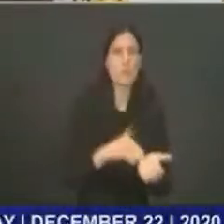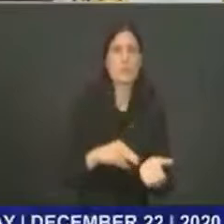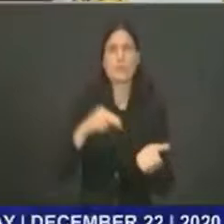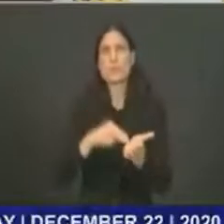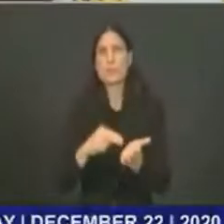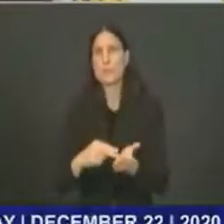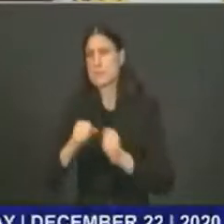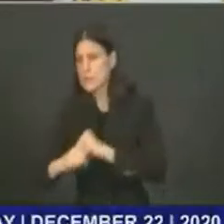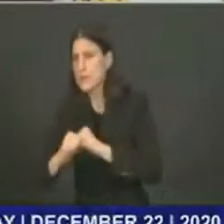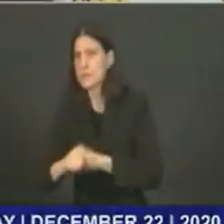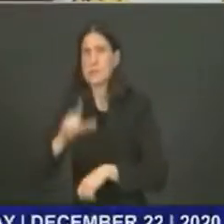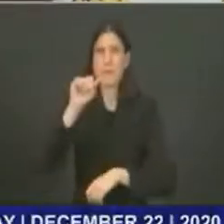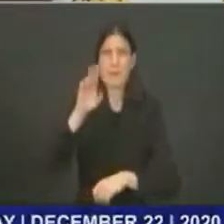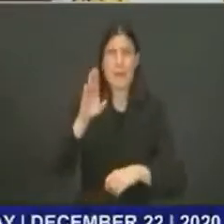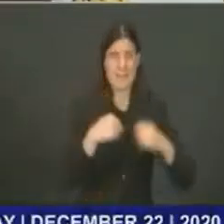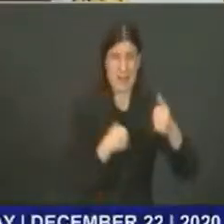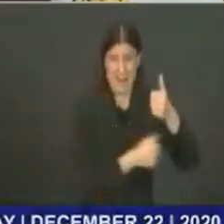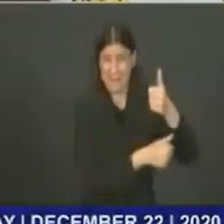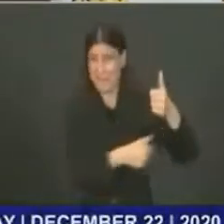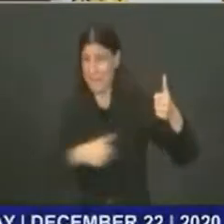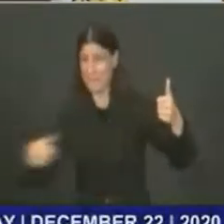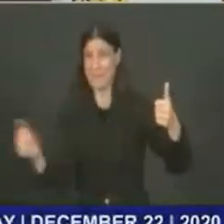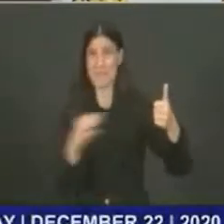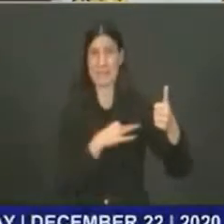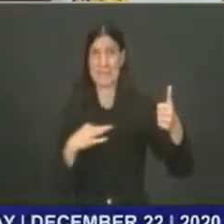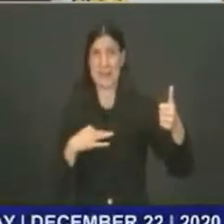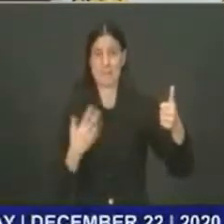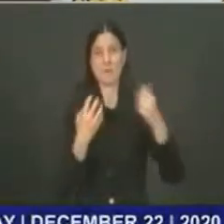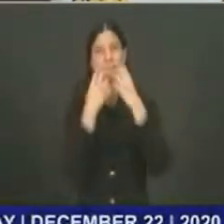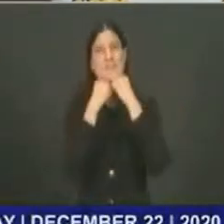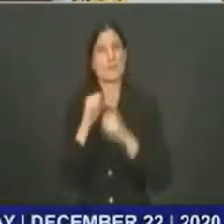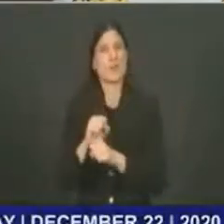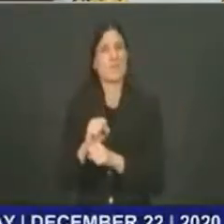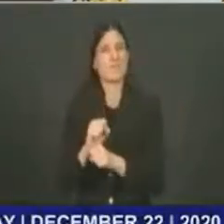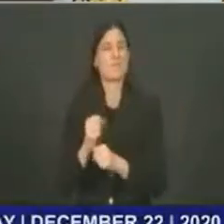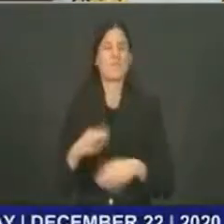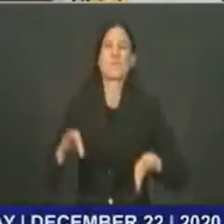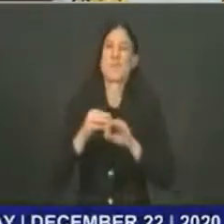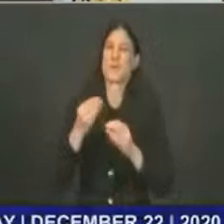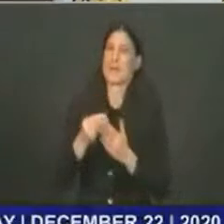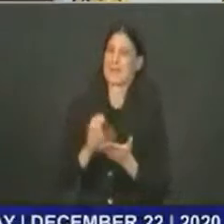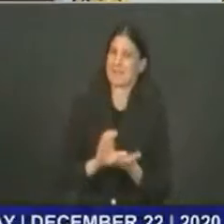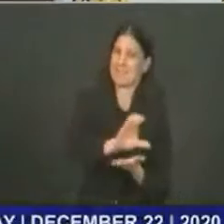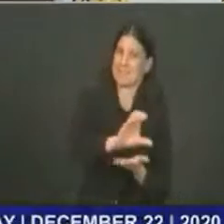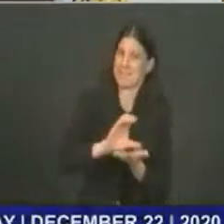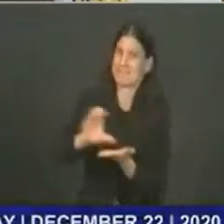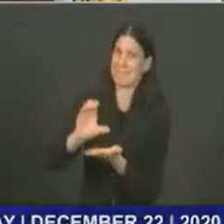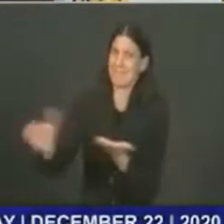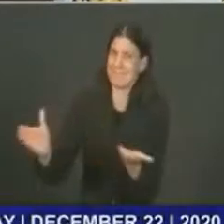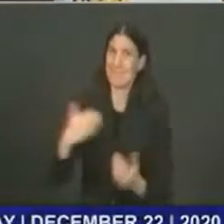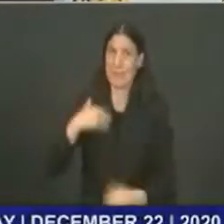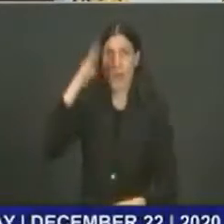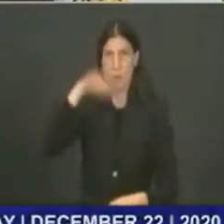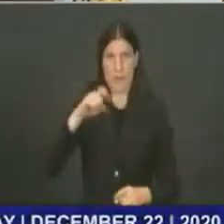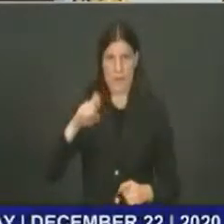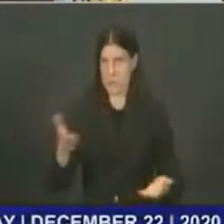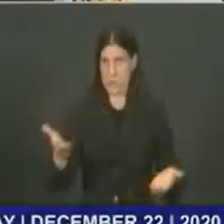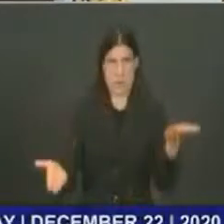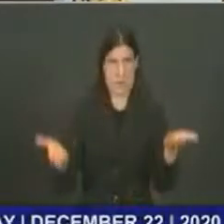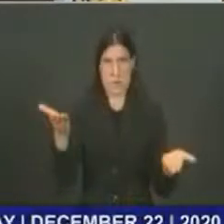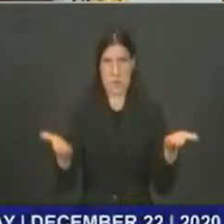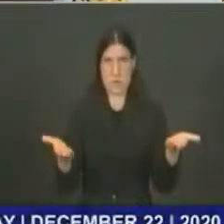does, I think, the rest of the country. But it was just a balance. We had to keep our hospitals open, functioning,